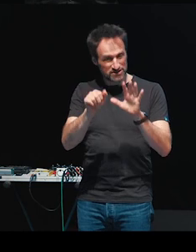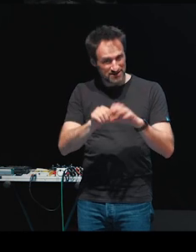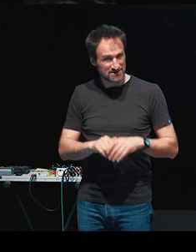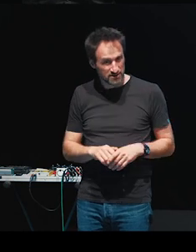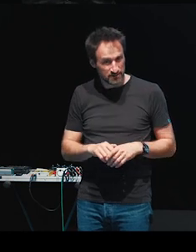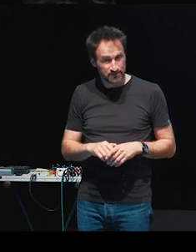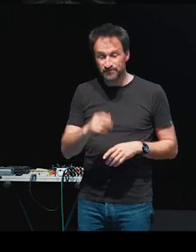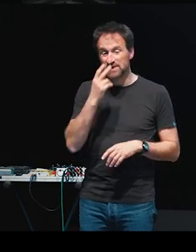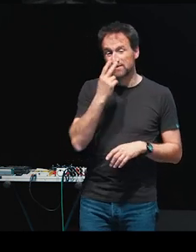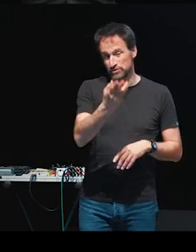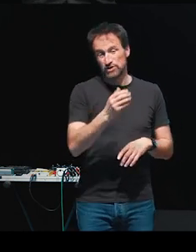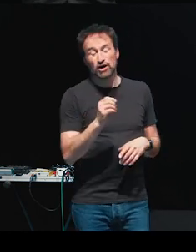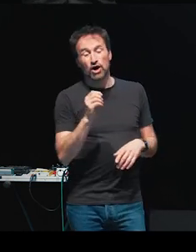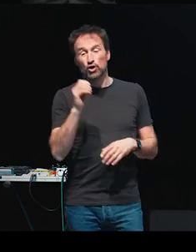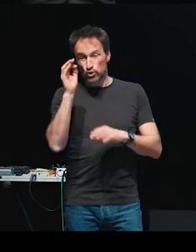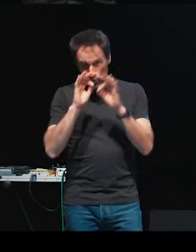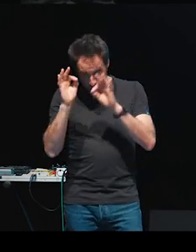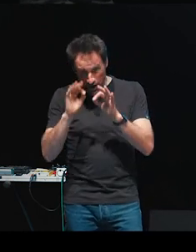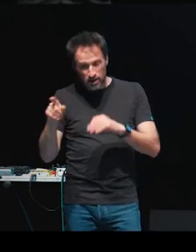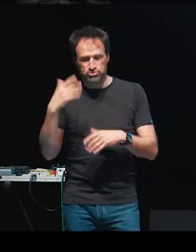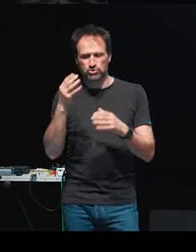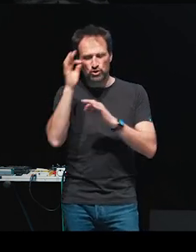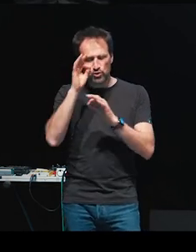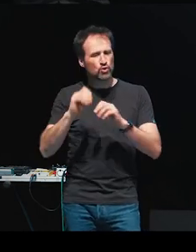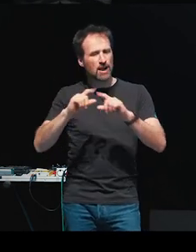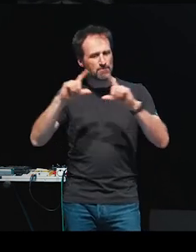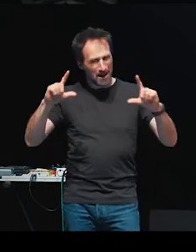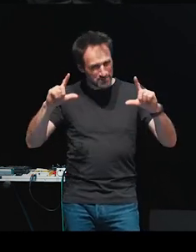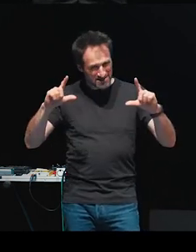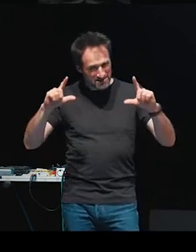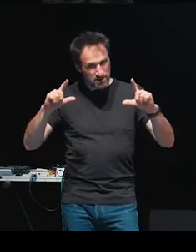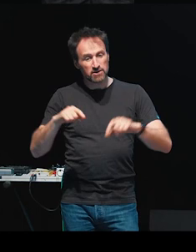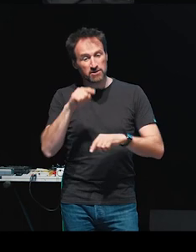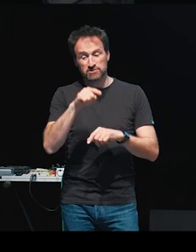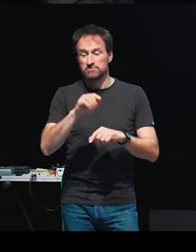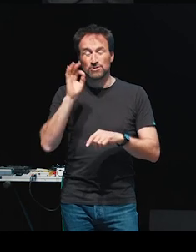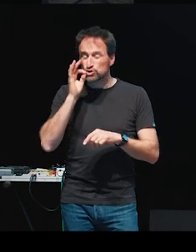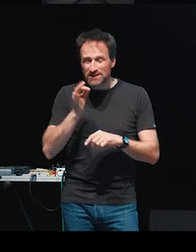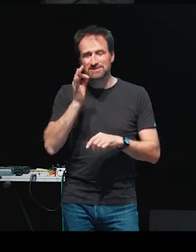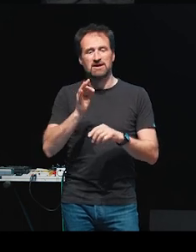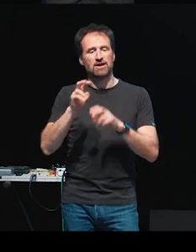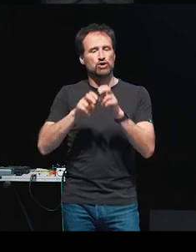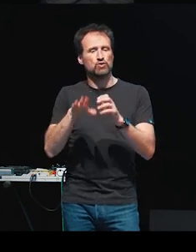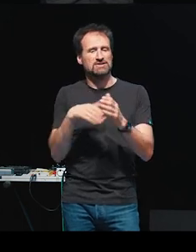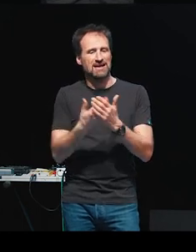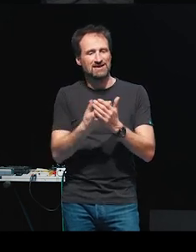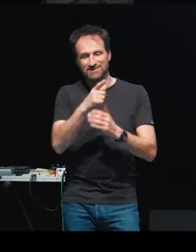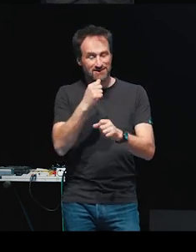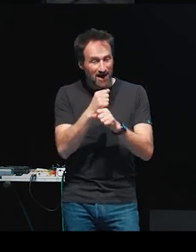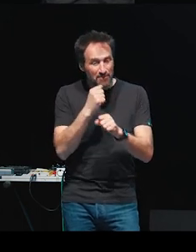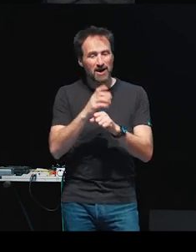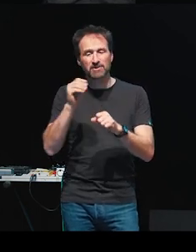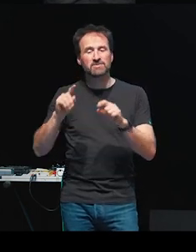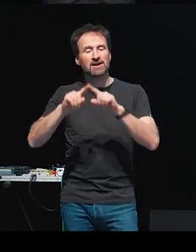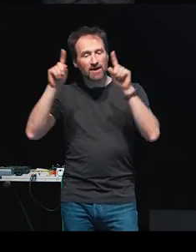Google Maps here. It is specialized into one use case, namely working with maps and routes. And if